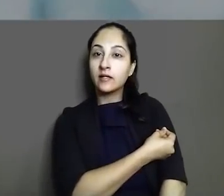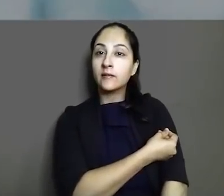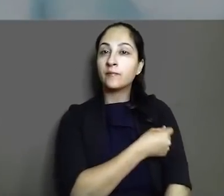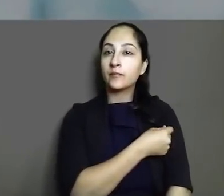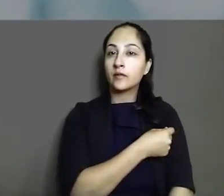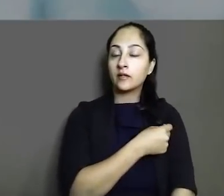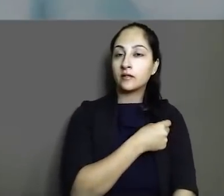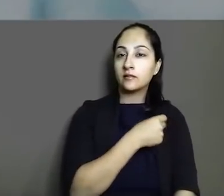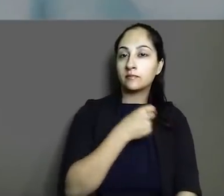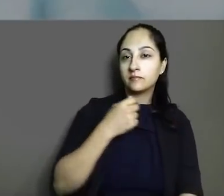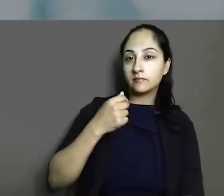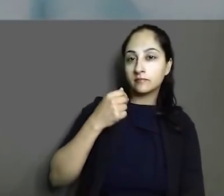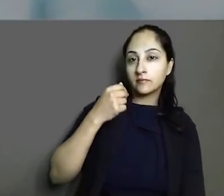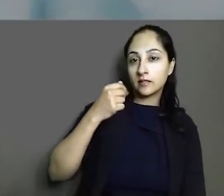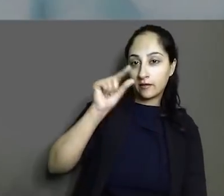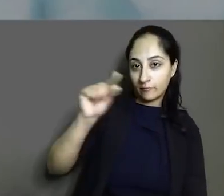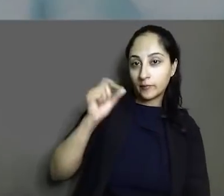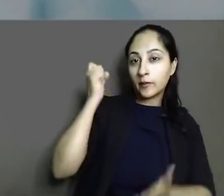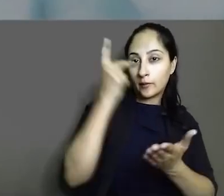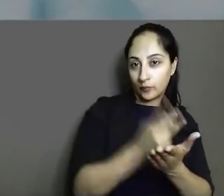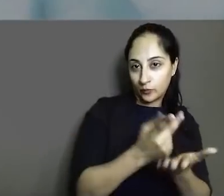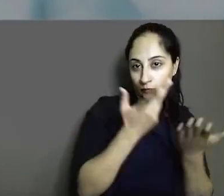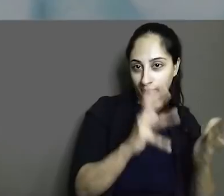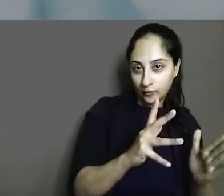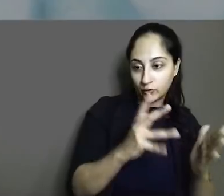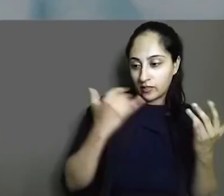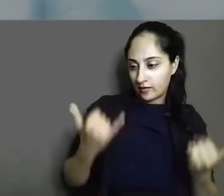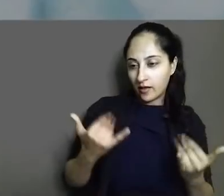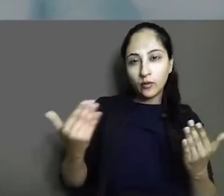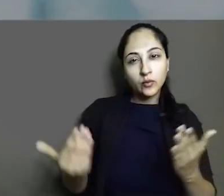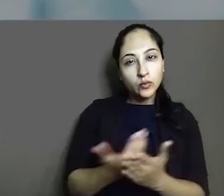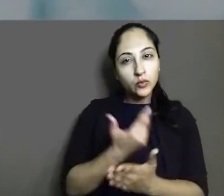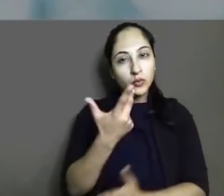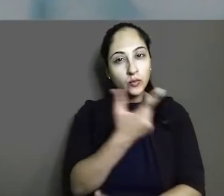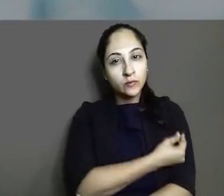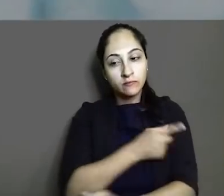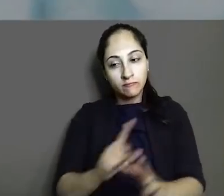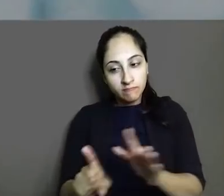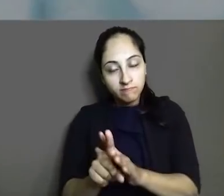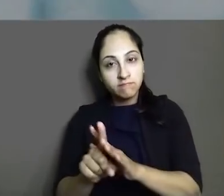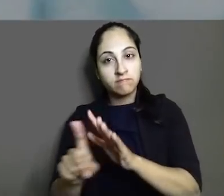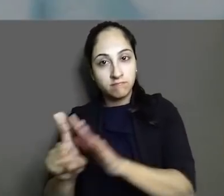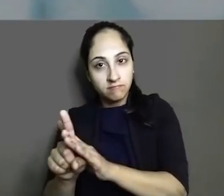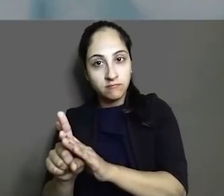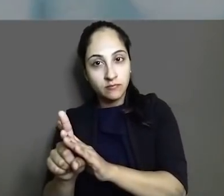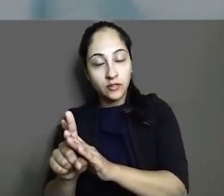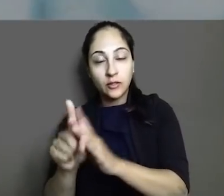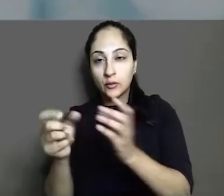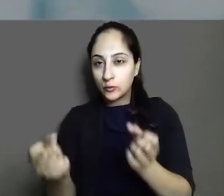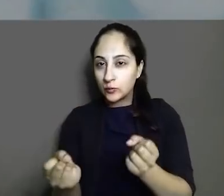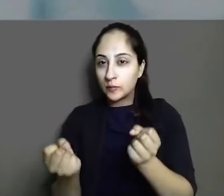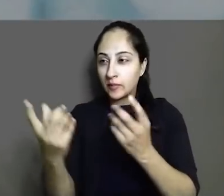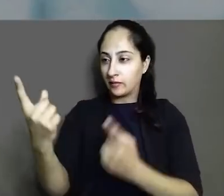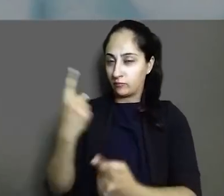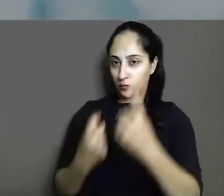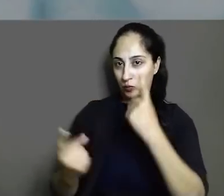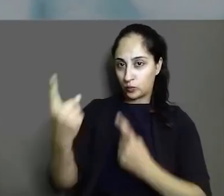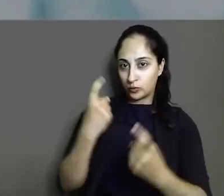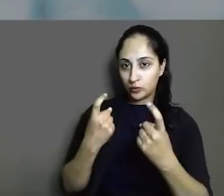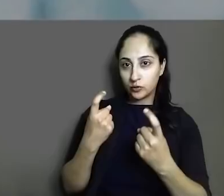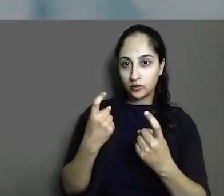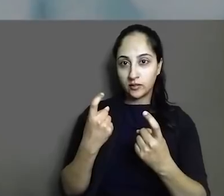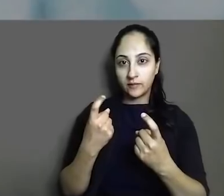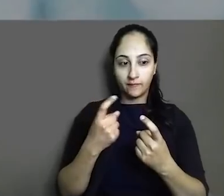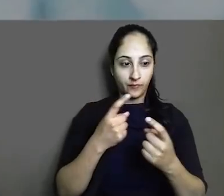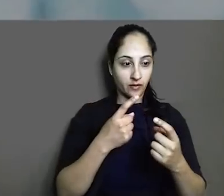difference between all the vaccines we're hearing about, and what are the disadvantages or advantages of each of them? And why don't we start with the